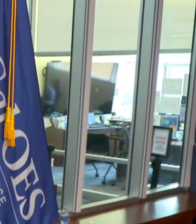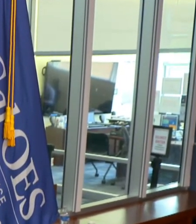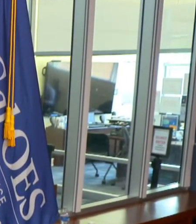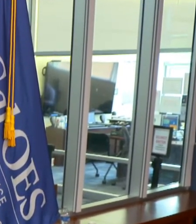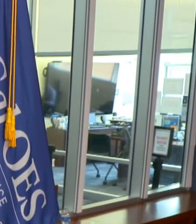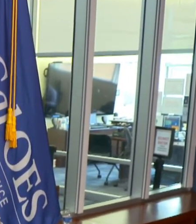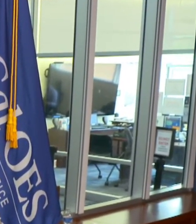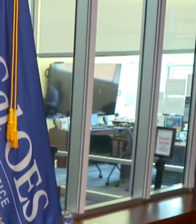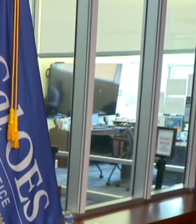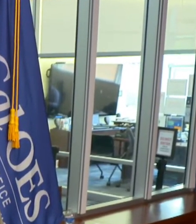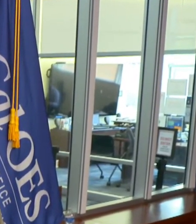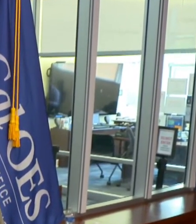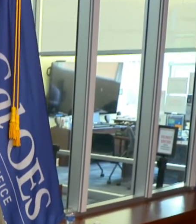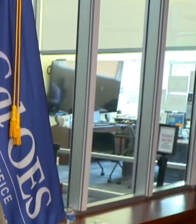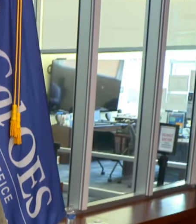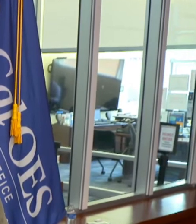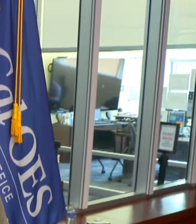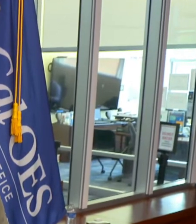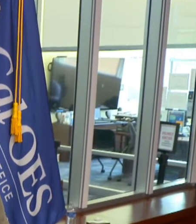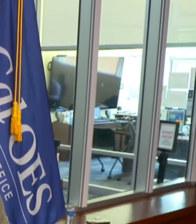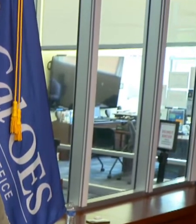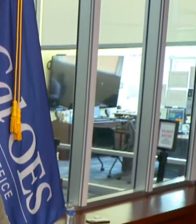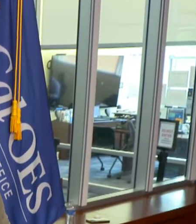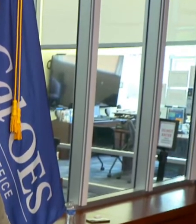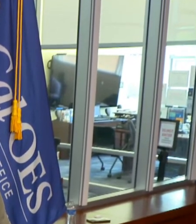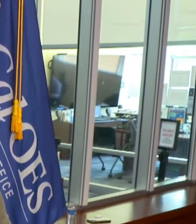Okay, and just relax.